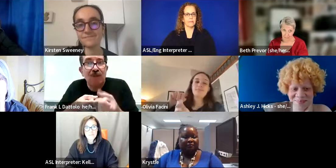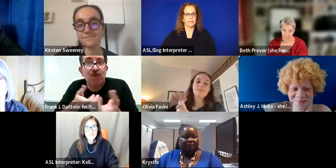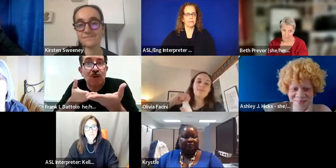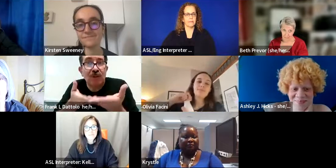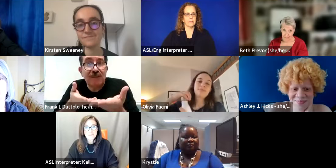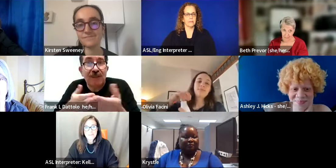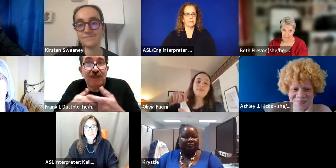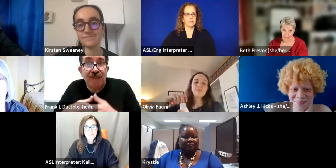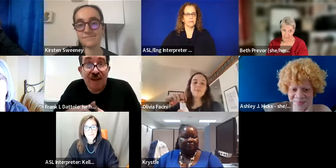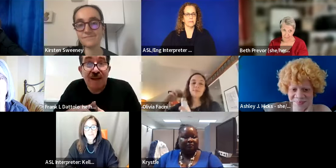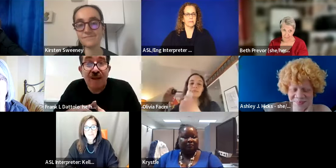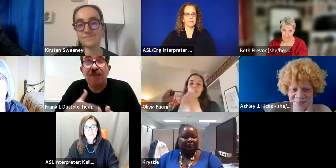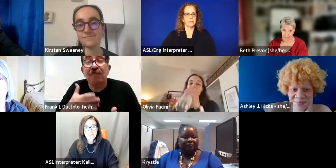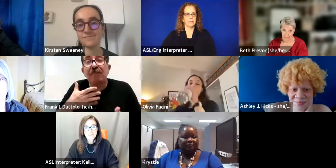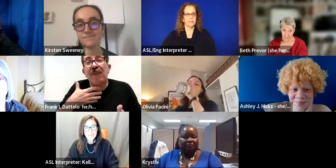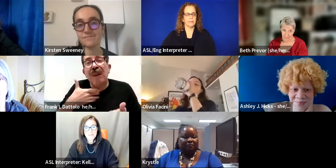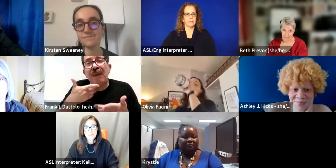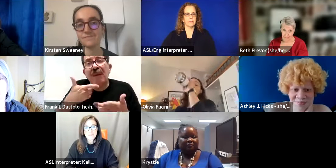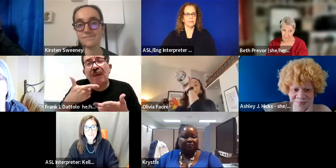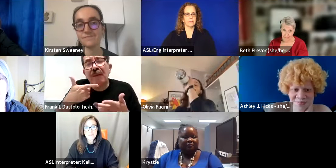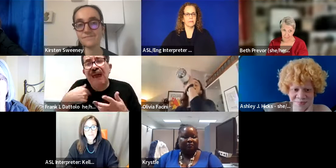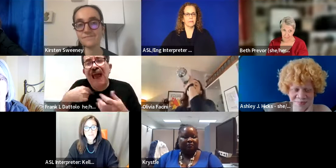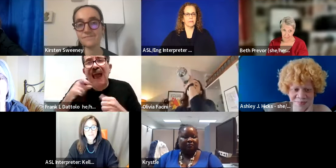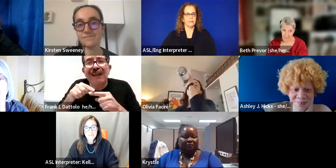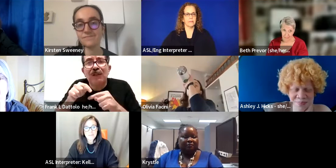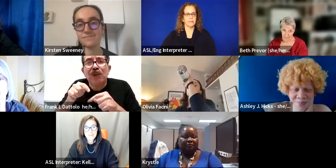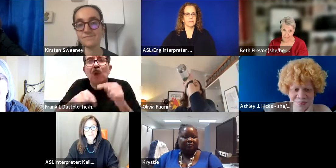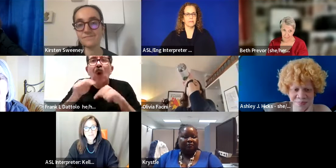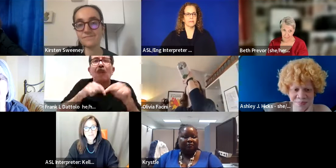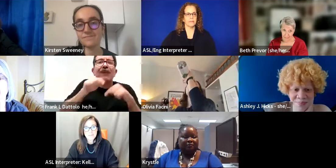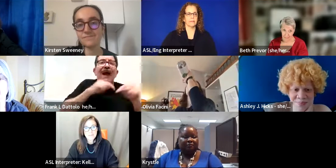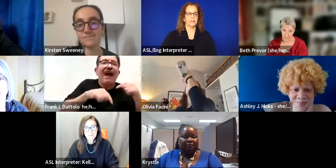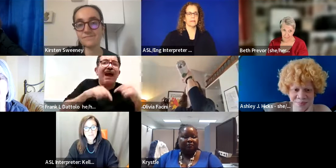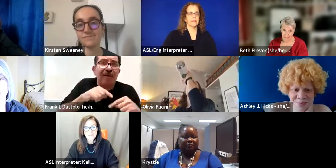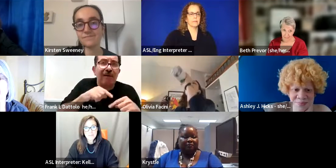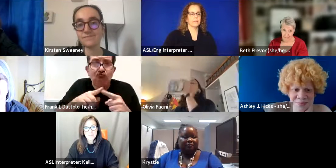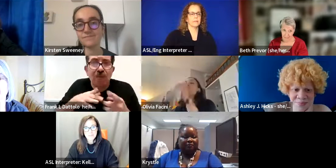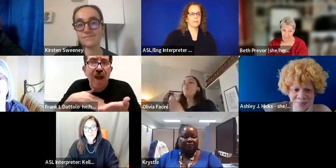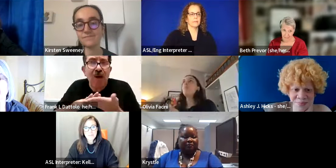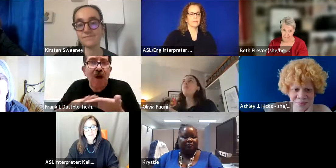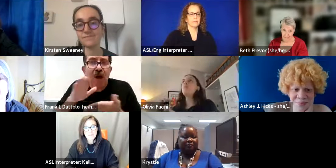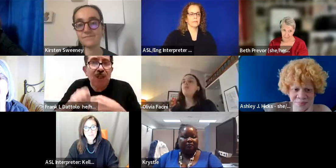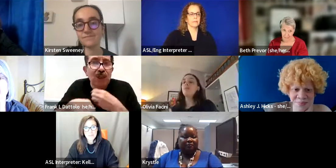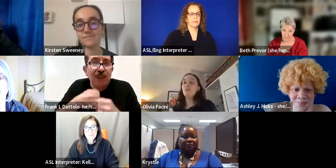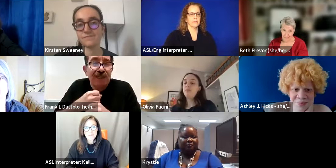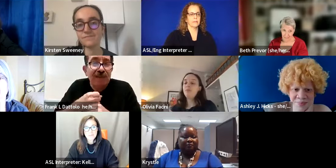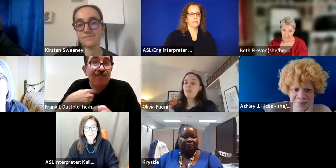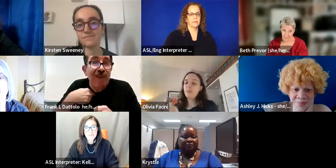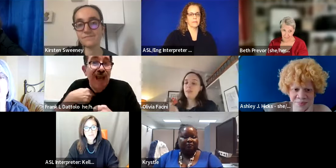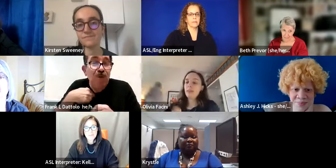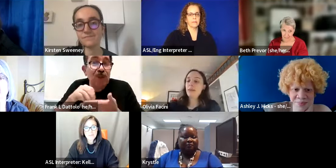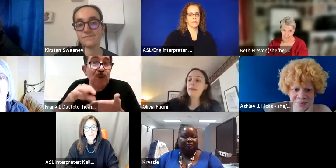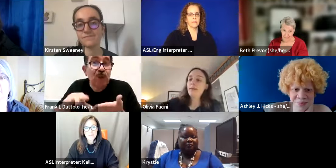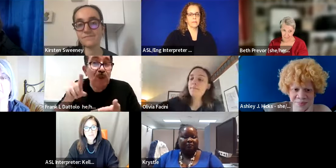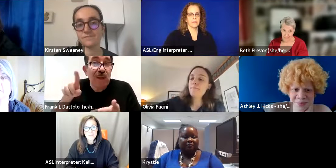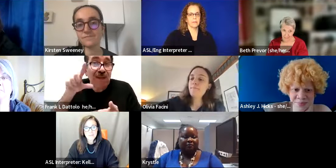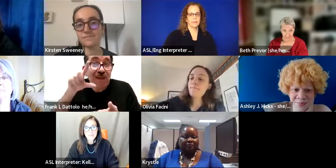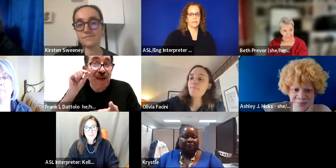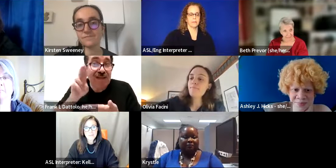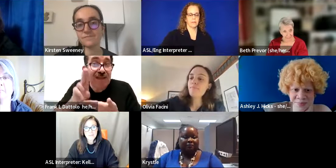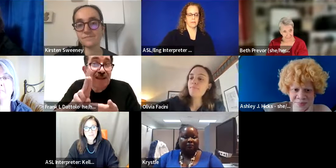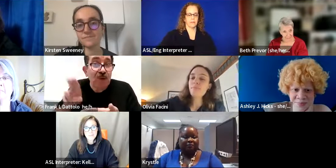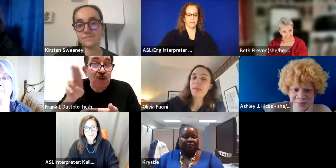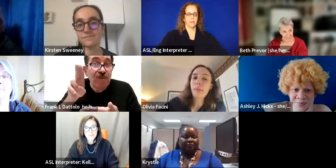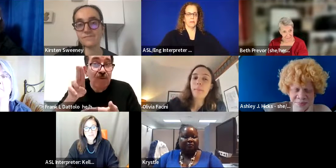So we're talking about if you're building something that engenders trust. But I want to go back to my college